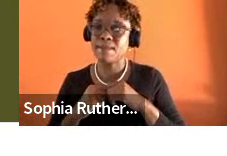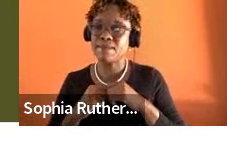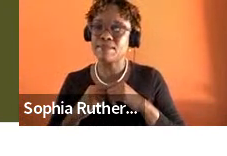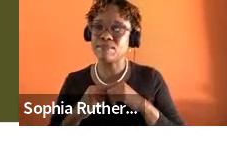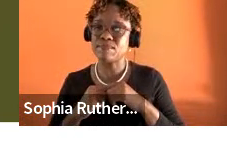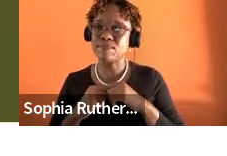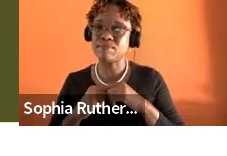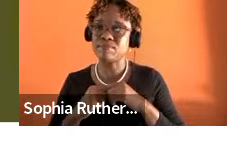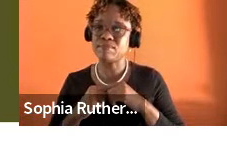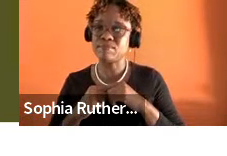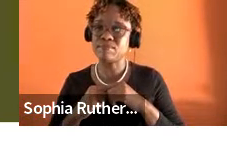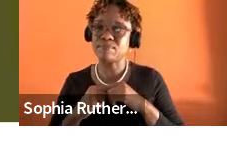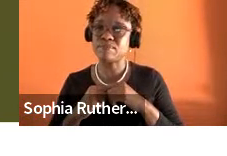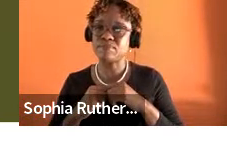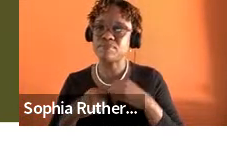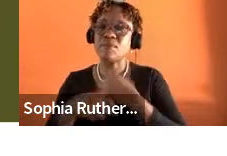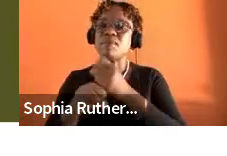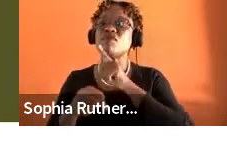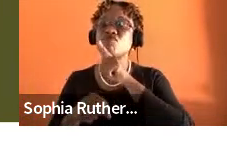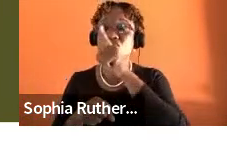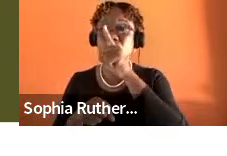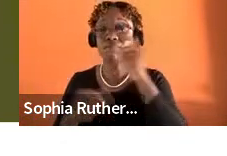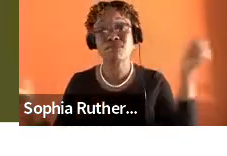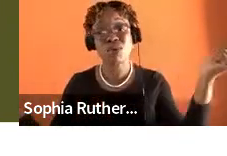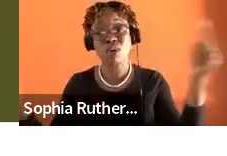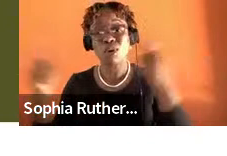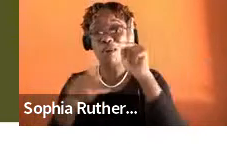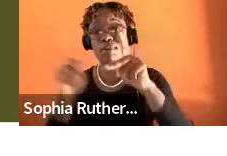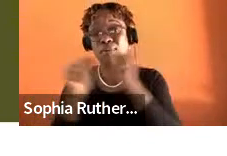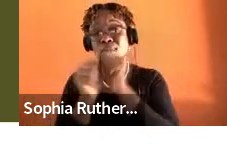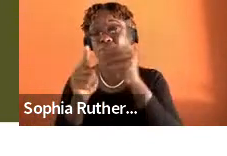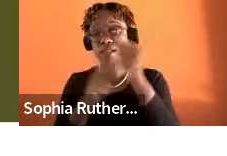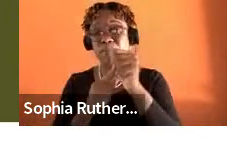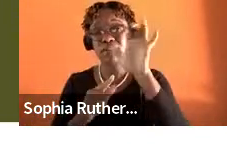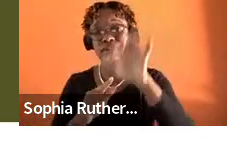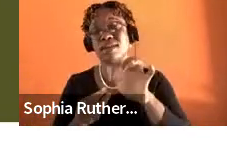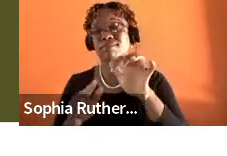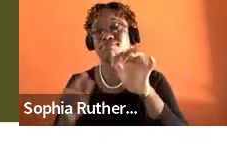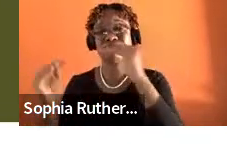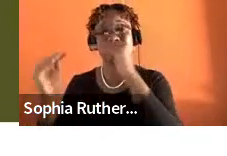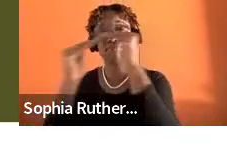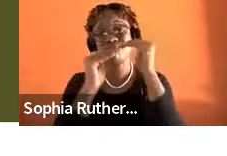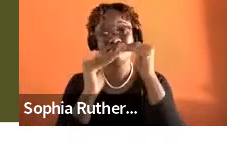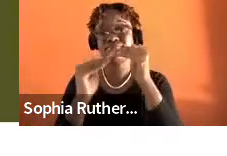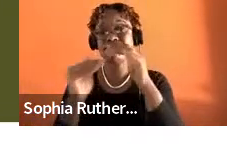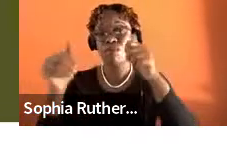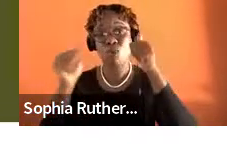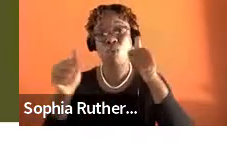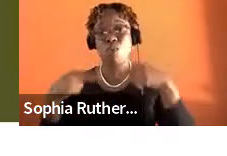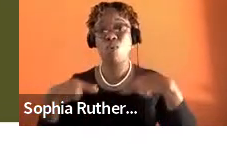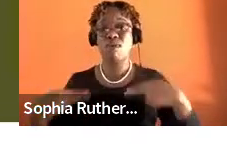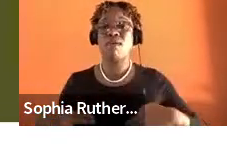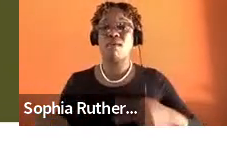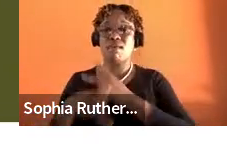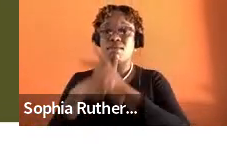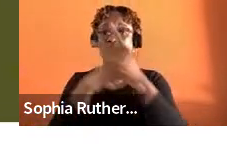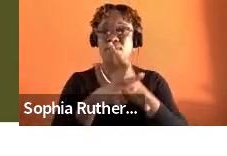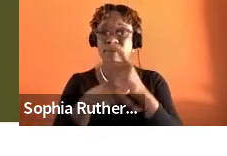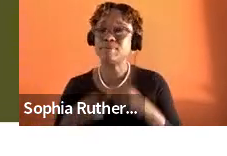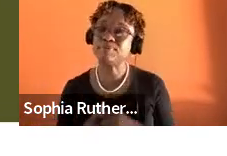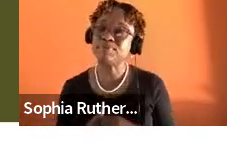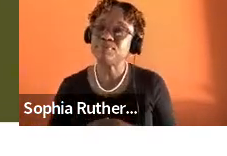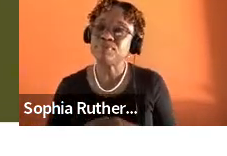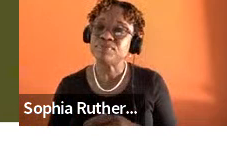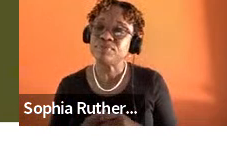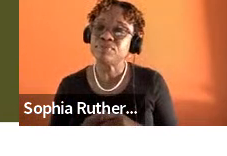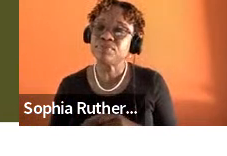can achieve adequate or quality healthcare. And again, just to emphasize, importantly,